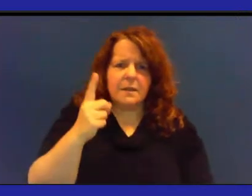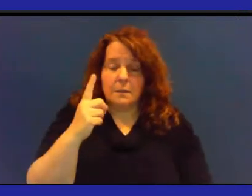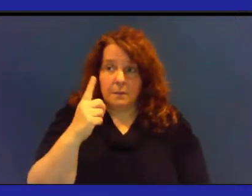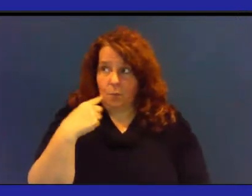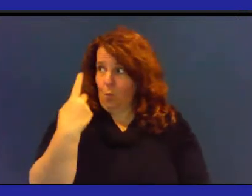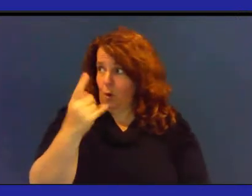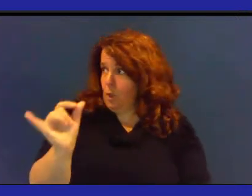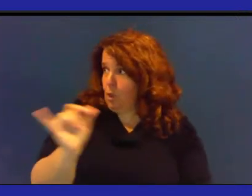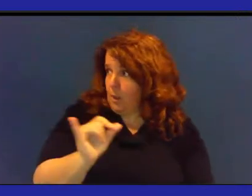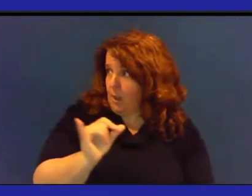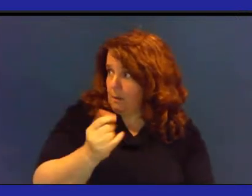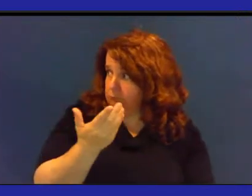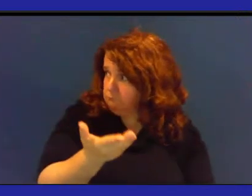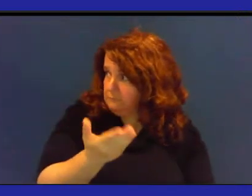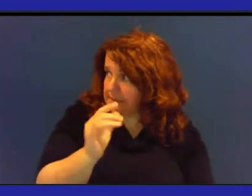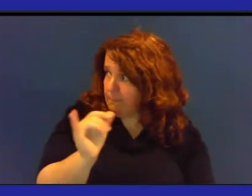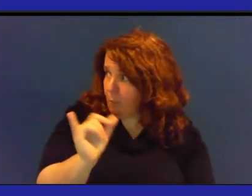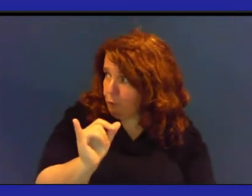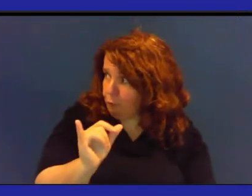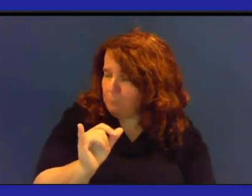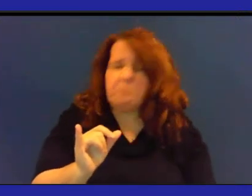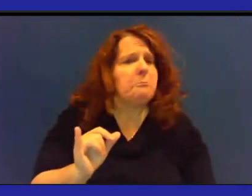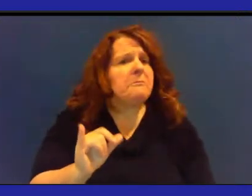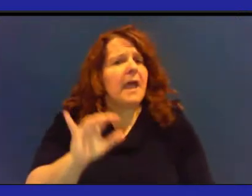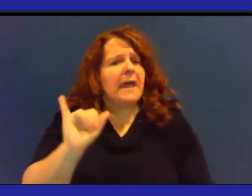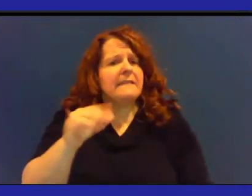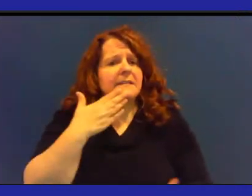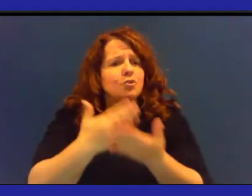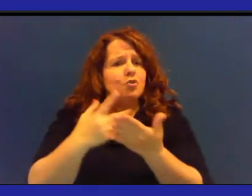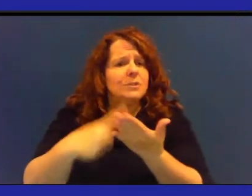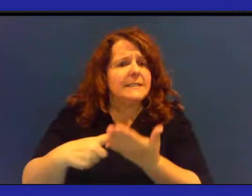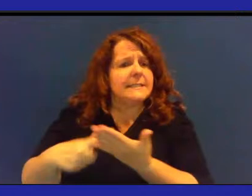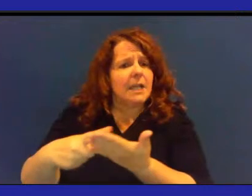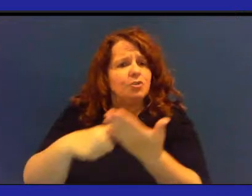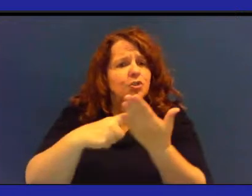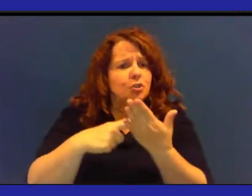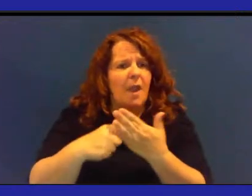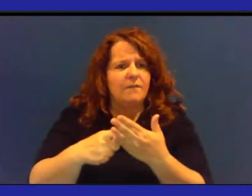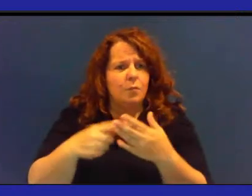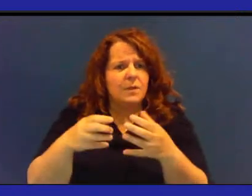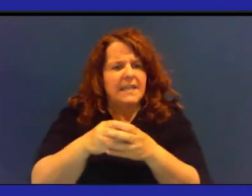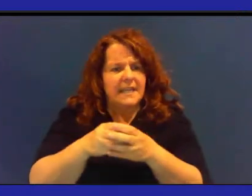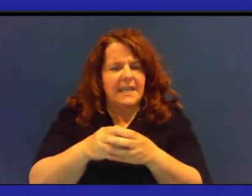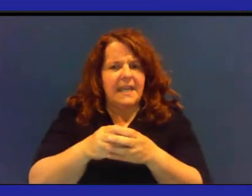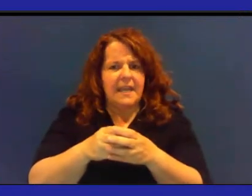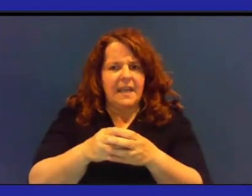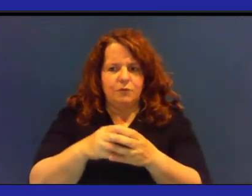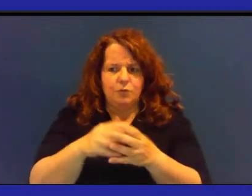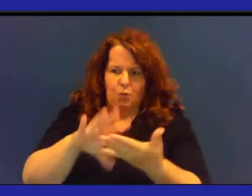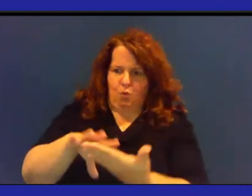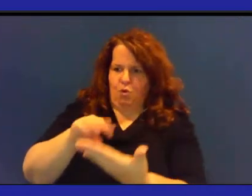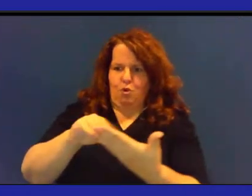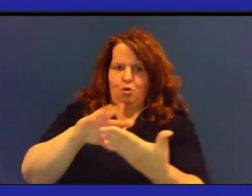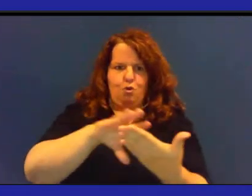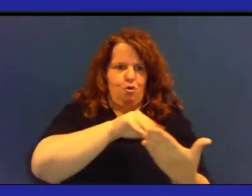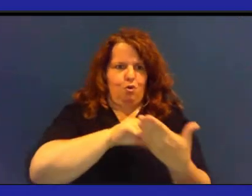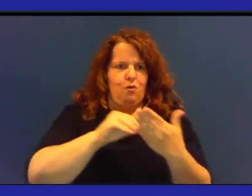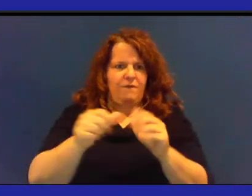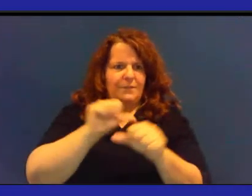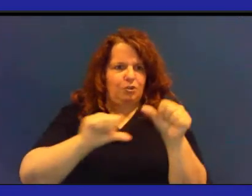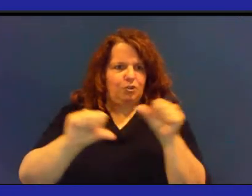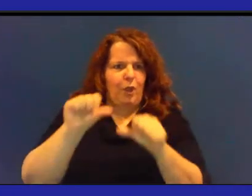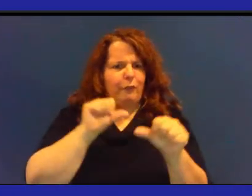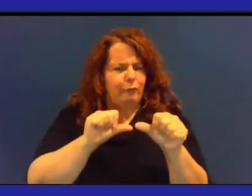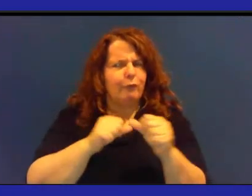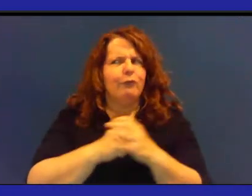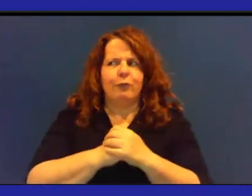And I think that that's probably a good discussion to have. We have to stick together as public systems and learn from each other. But those I think would be the only ones that.